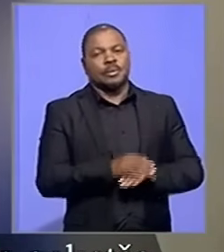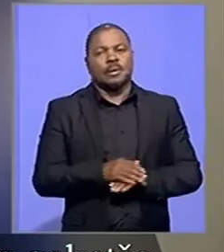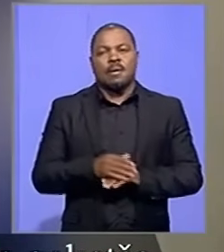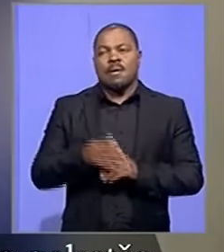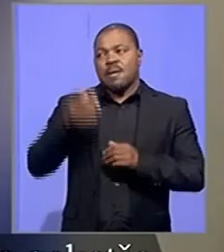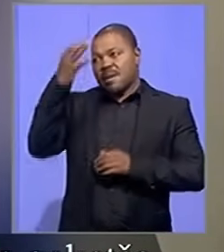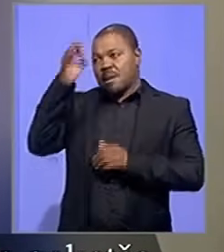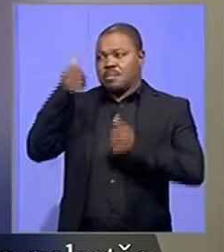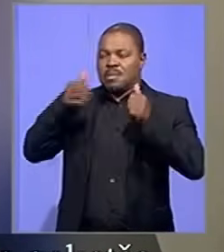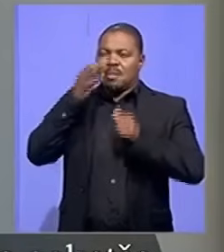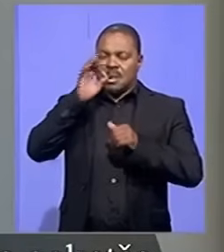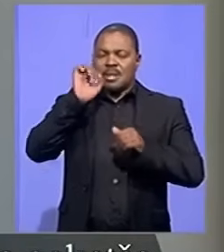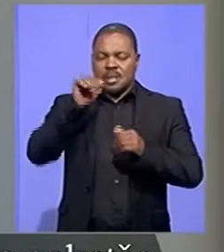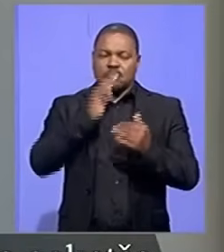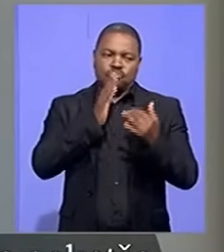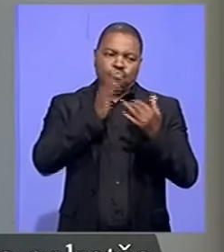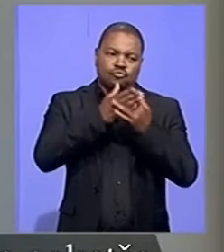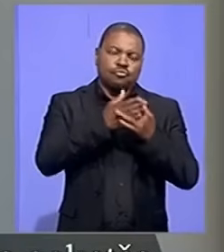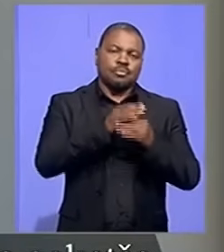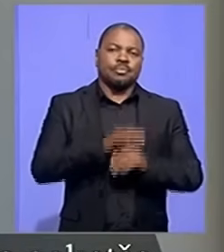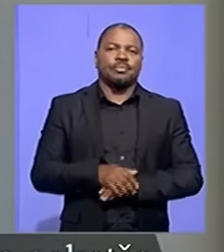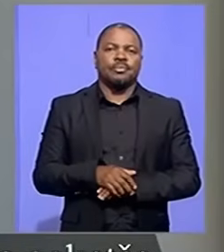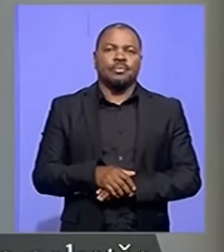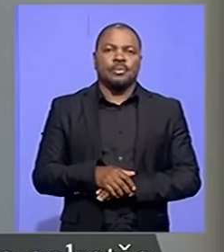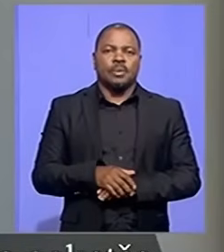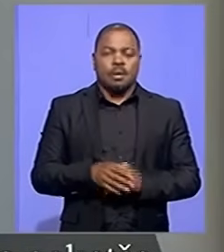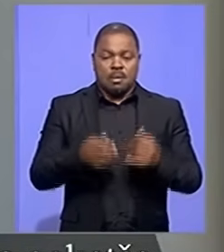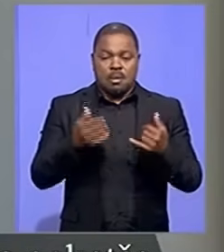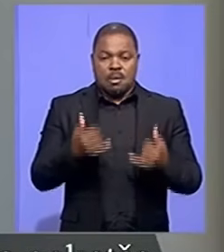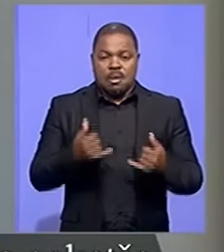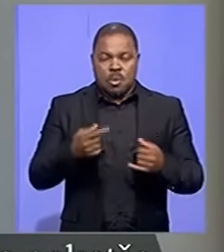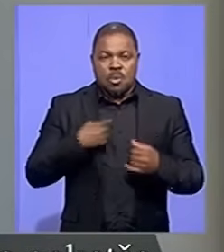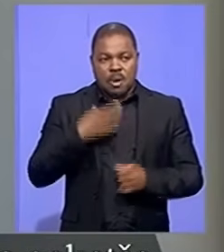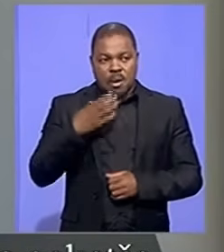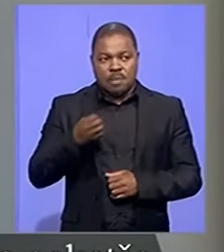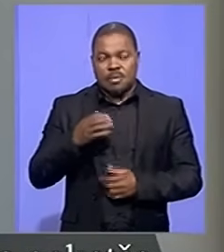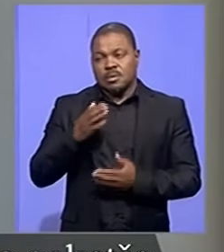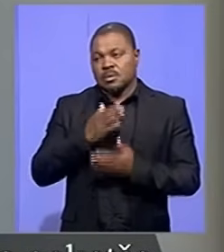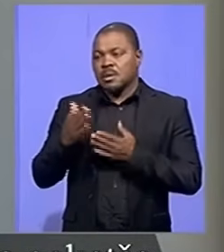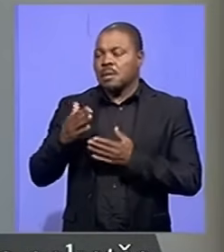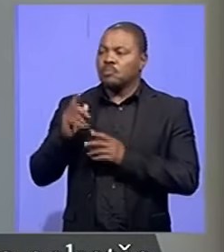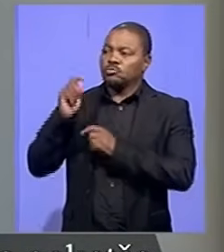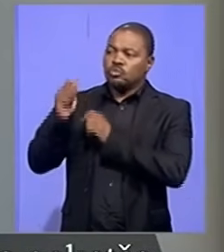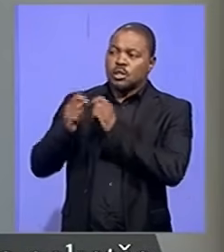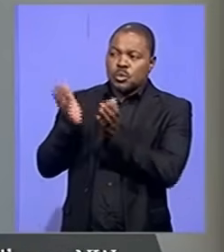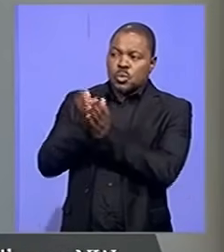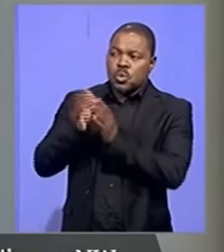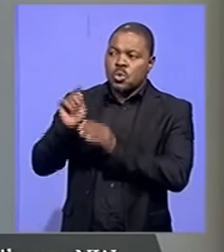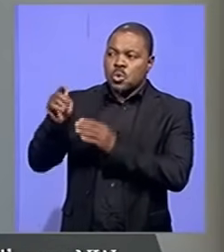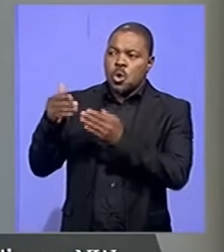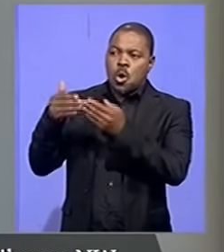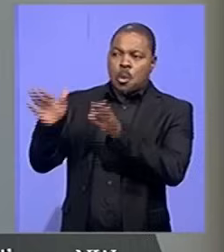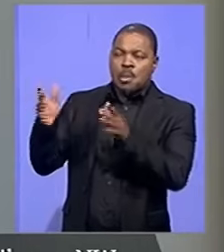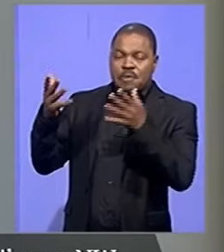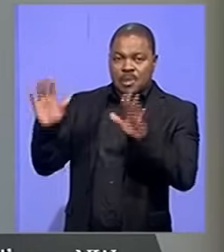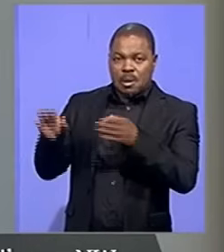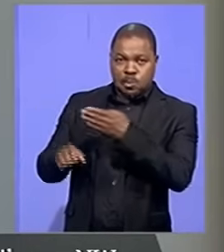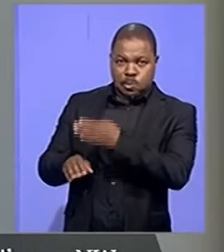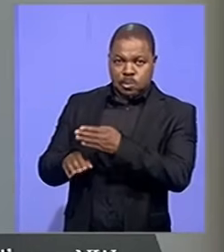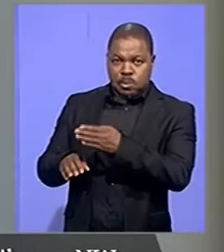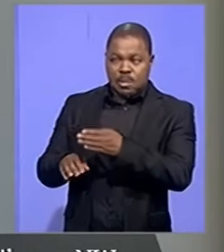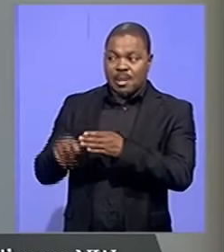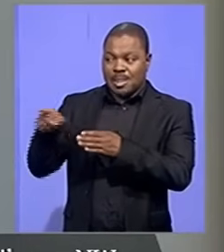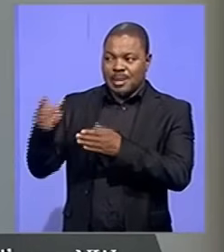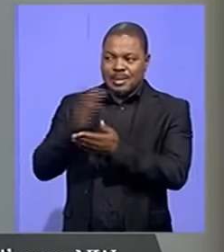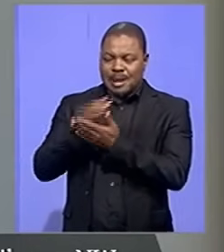re ba tsereganya. Ke bua yana ba gaetso rena le dikolo tse setseng di butse tsa setso tse di